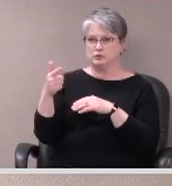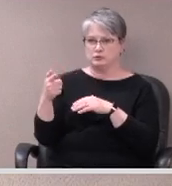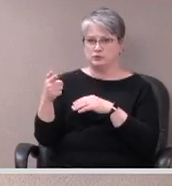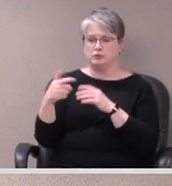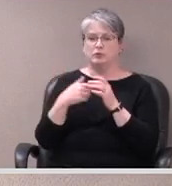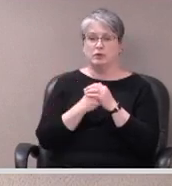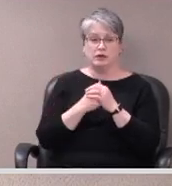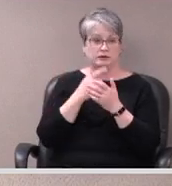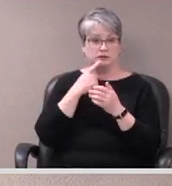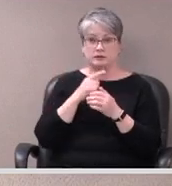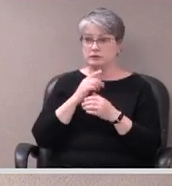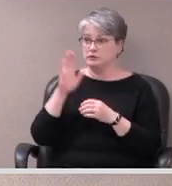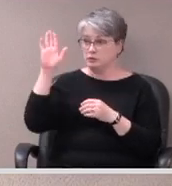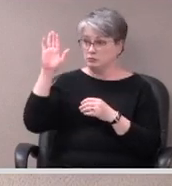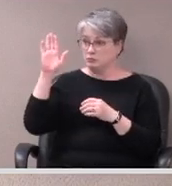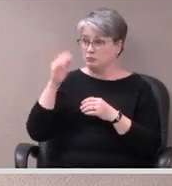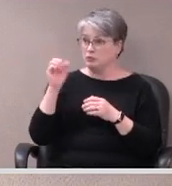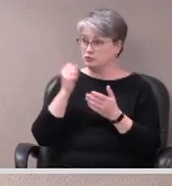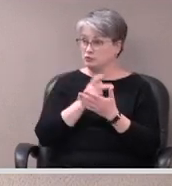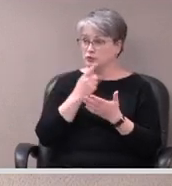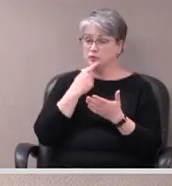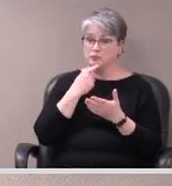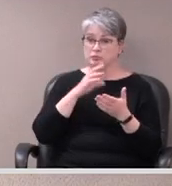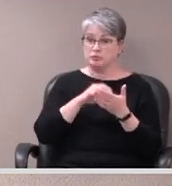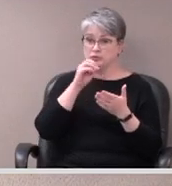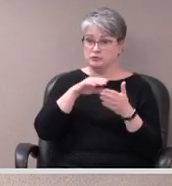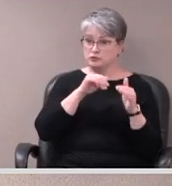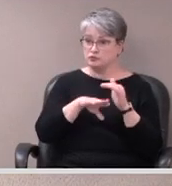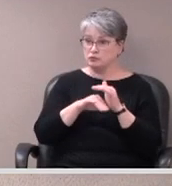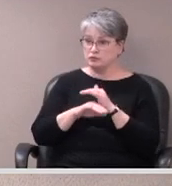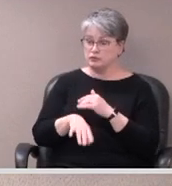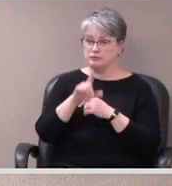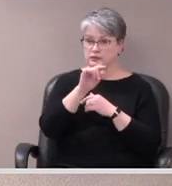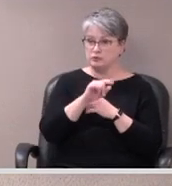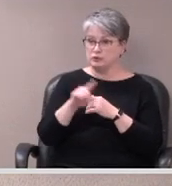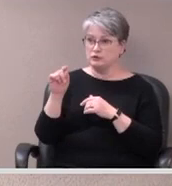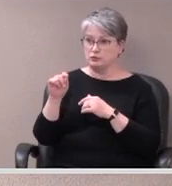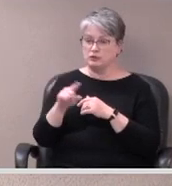2020-2021. Is there a motion to approve the student enrollment projections for